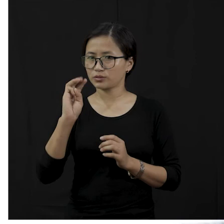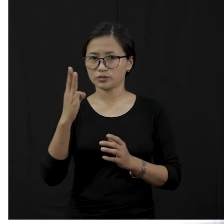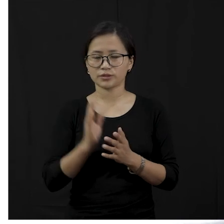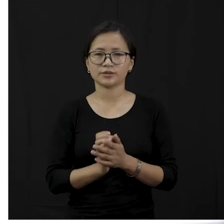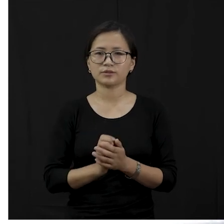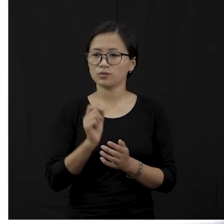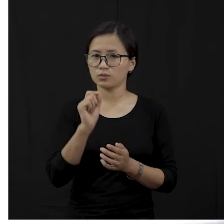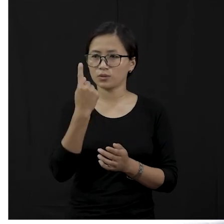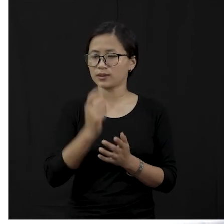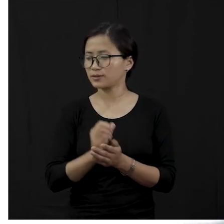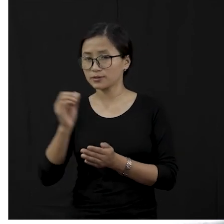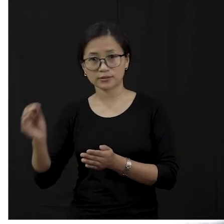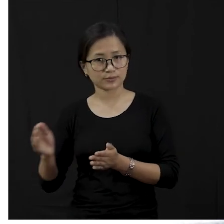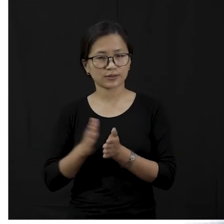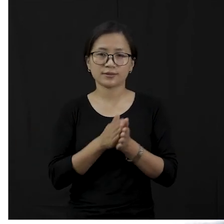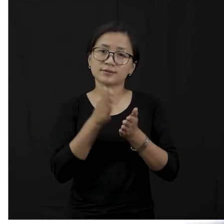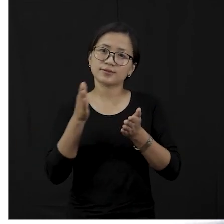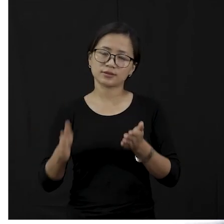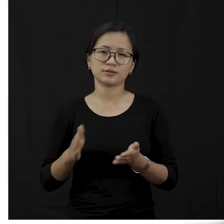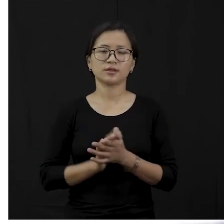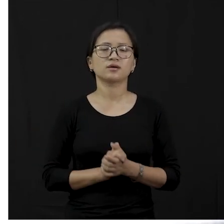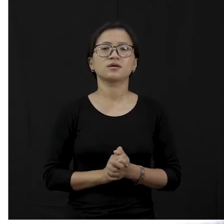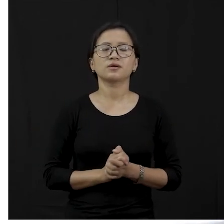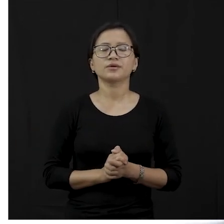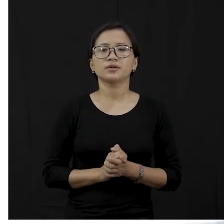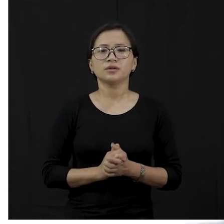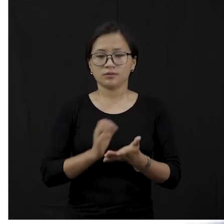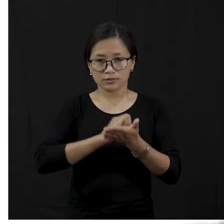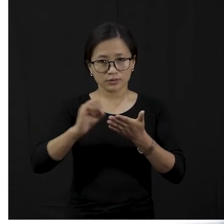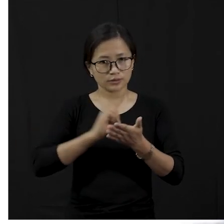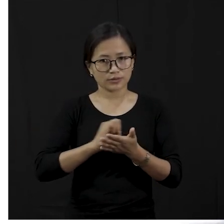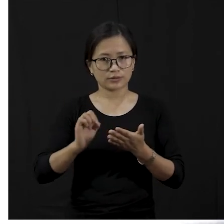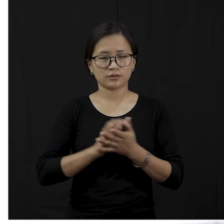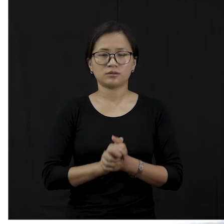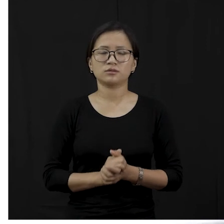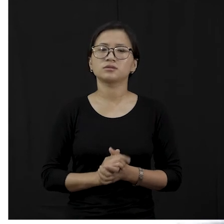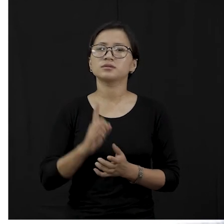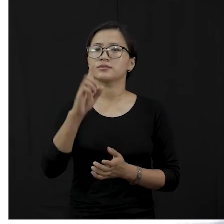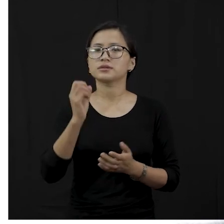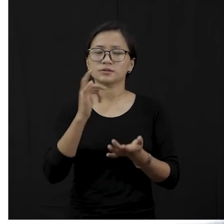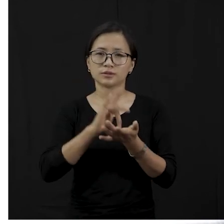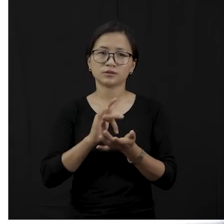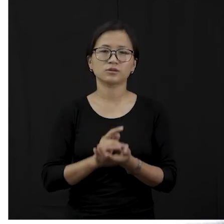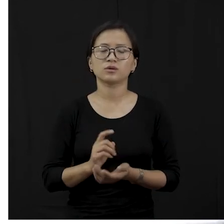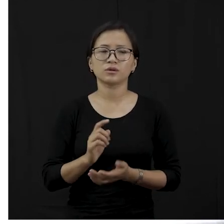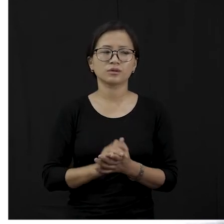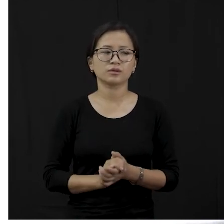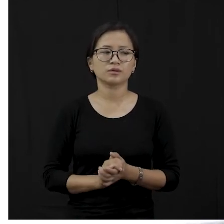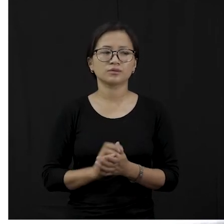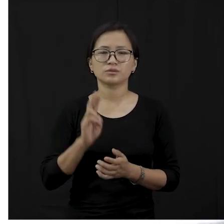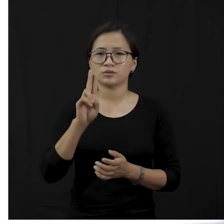1 as reminder in tens place. Next, we are going to add the numbers in the tens place. That is 1 plus 2